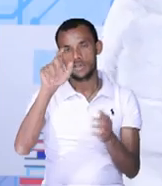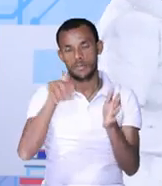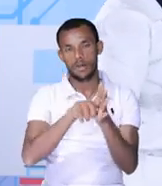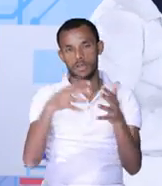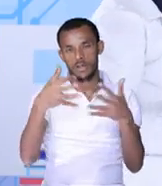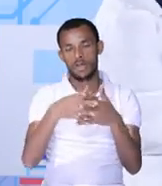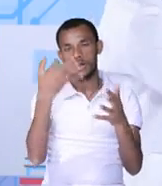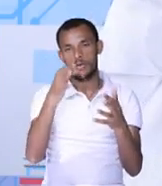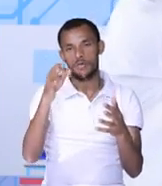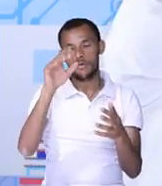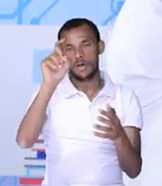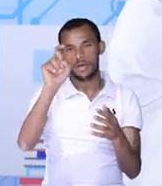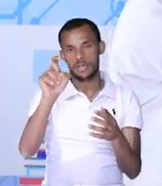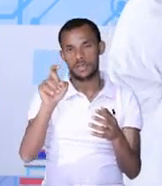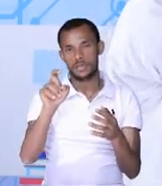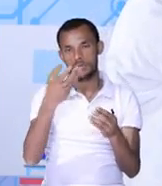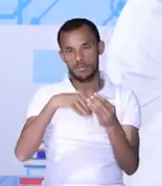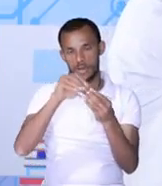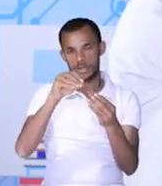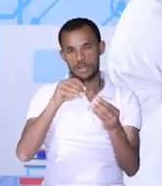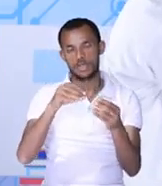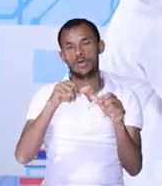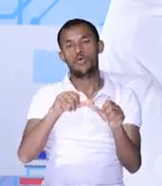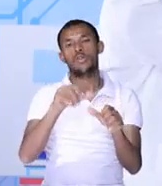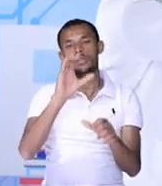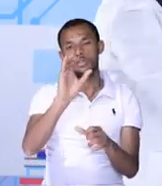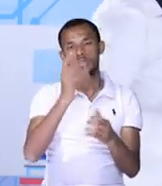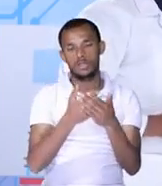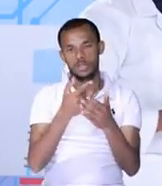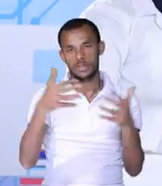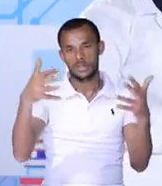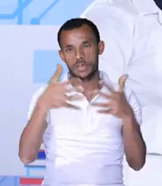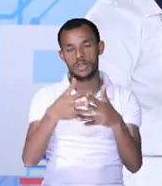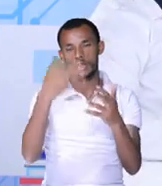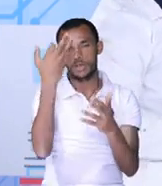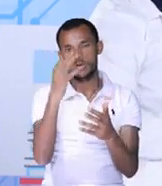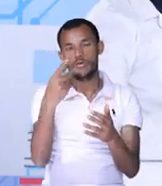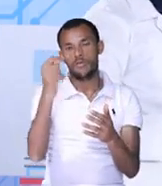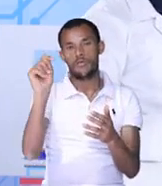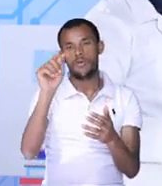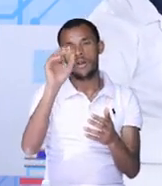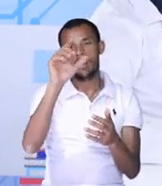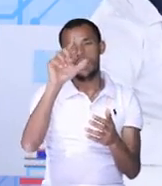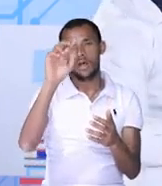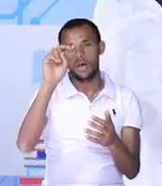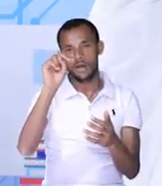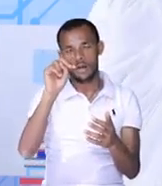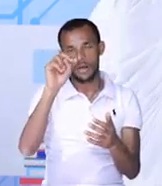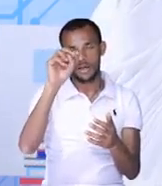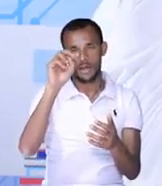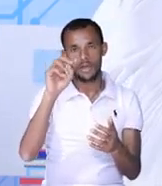of 1 is, we say, x plus some constant c. So this is the integration of ln x dx.